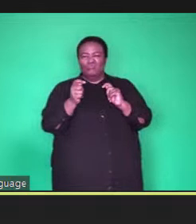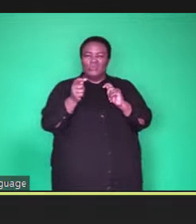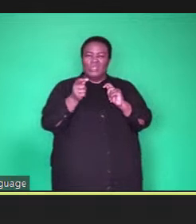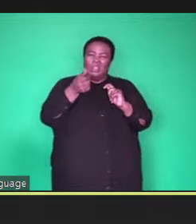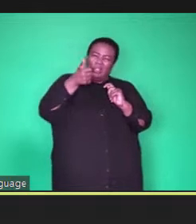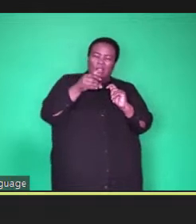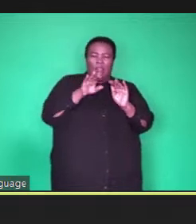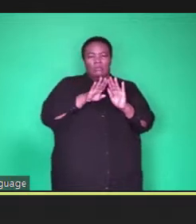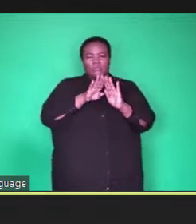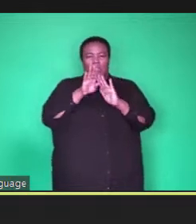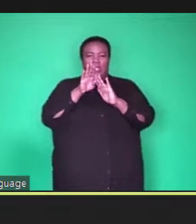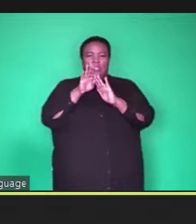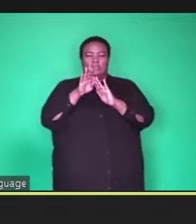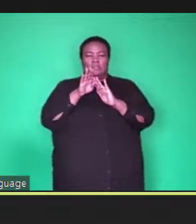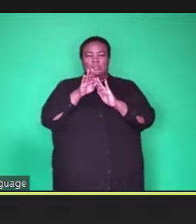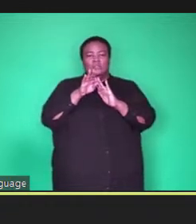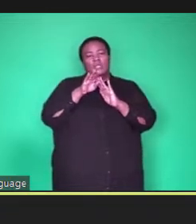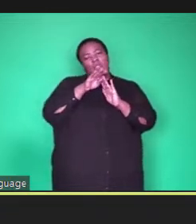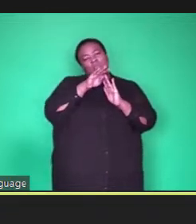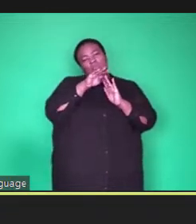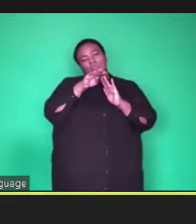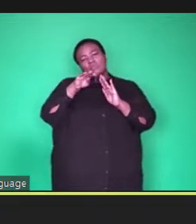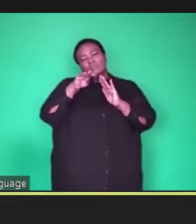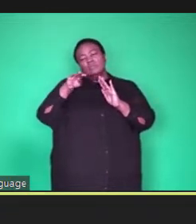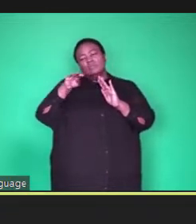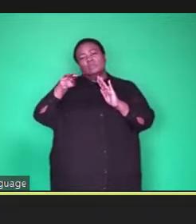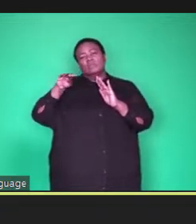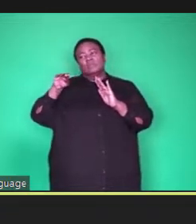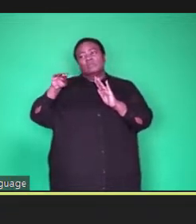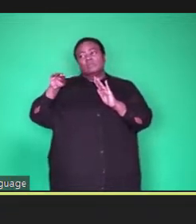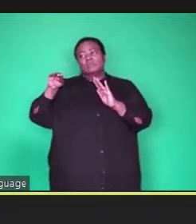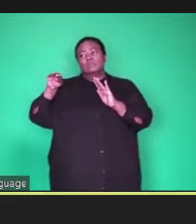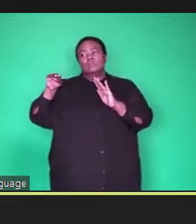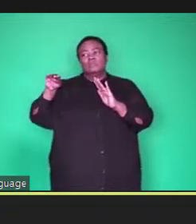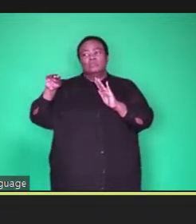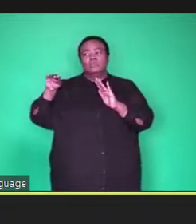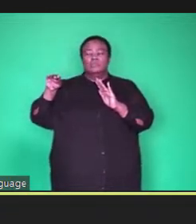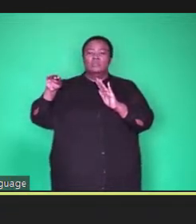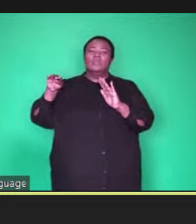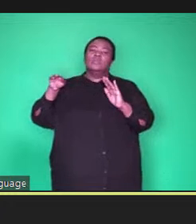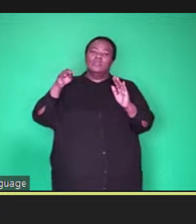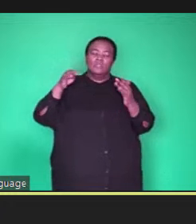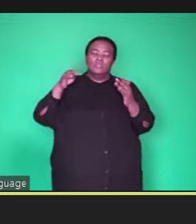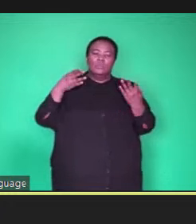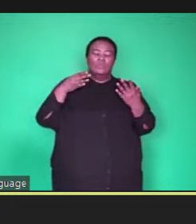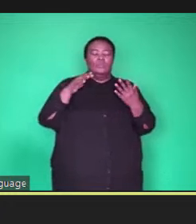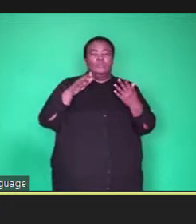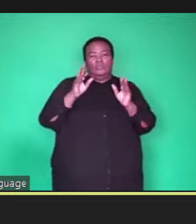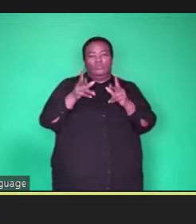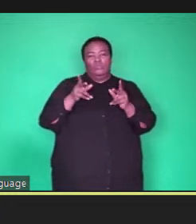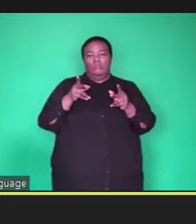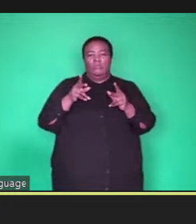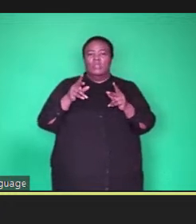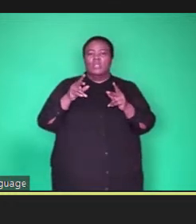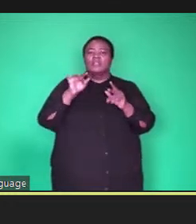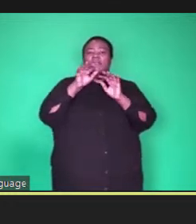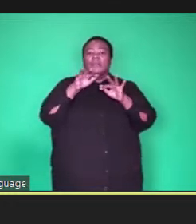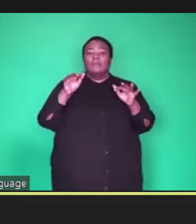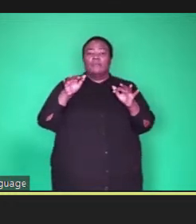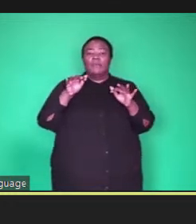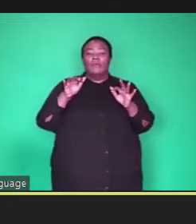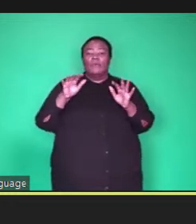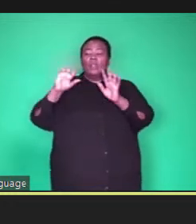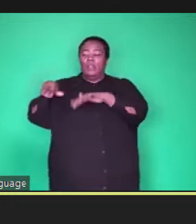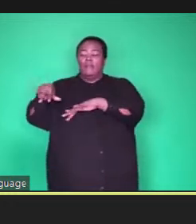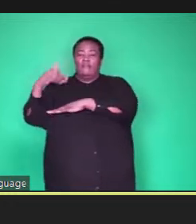then fairly steady measures of temporary out migration rates. So this is people leaving one of those